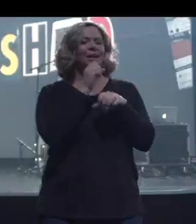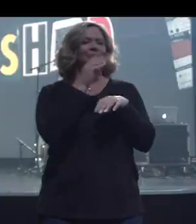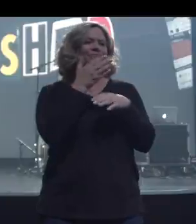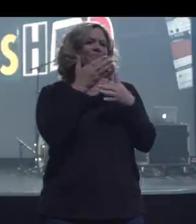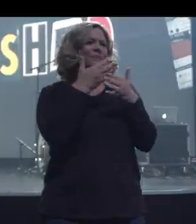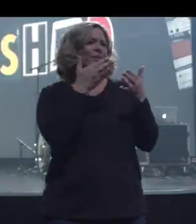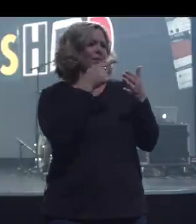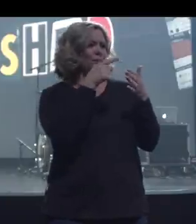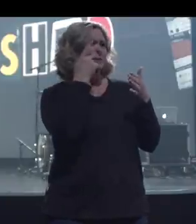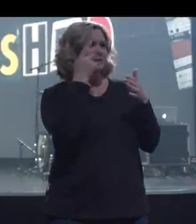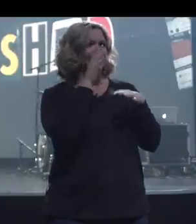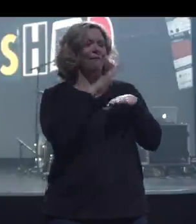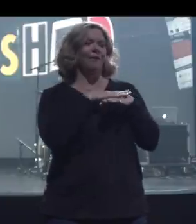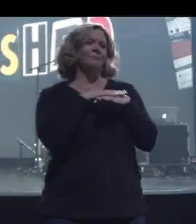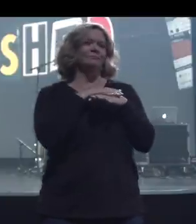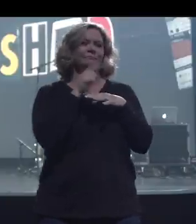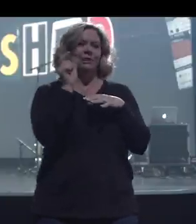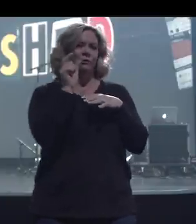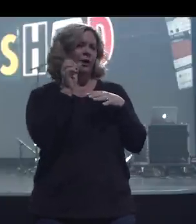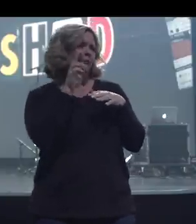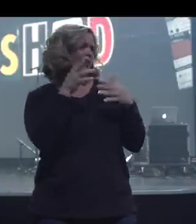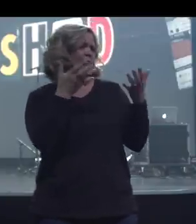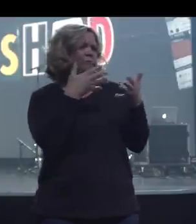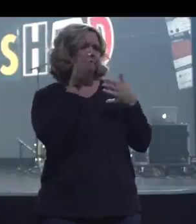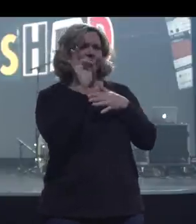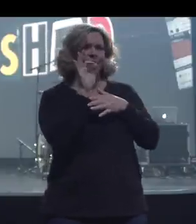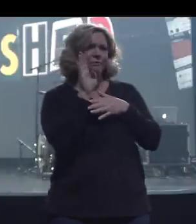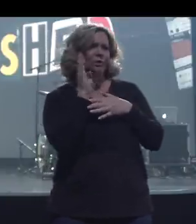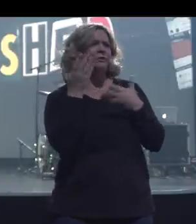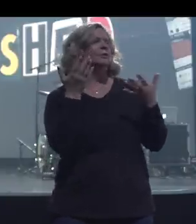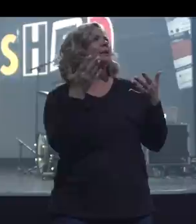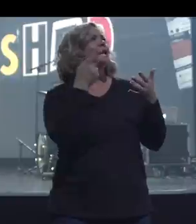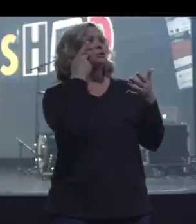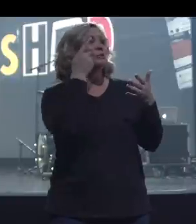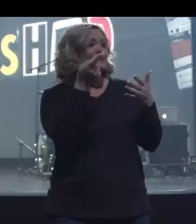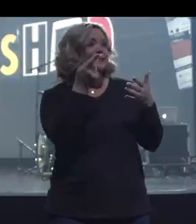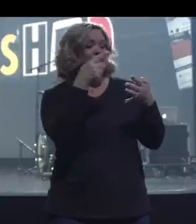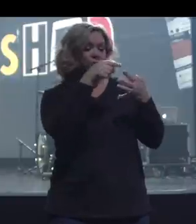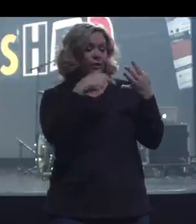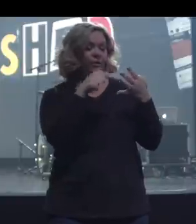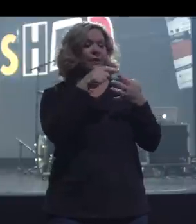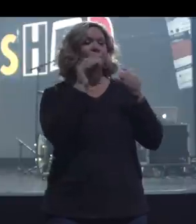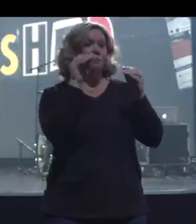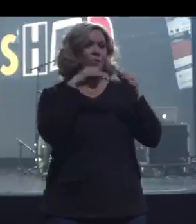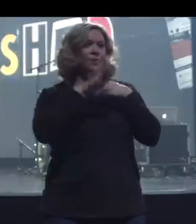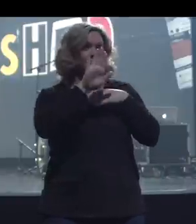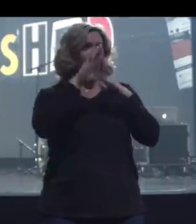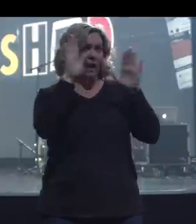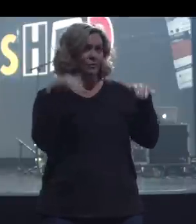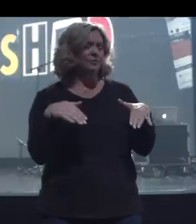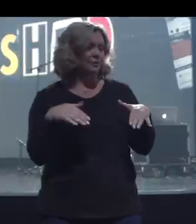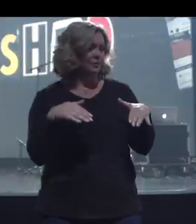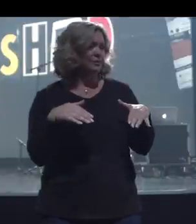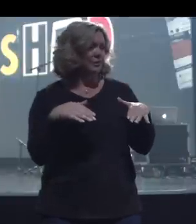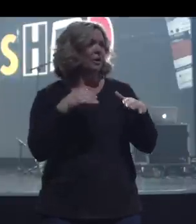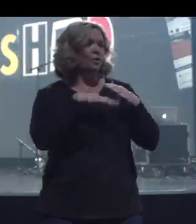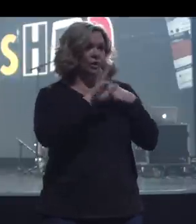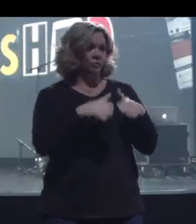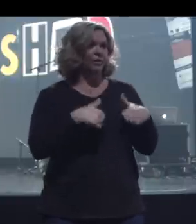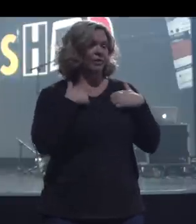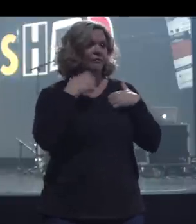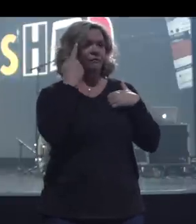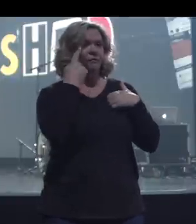that will help you with this. But I want you to take these four things and I want you to put them visibly somewhere in your house or in your life